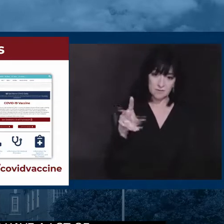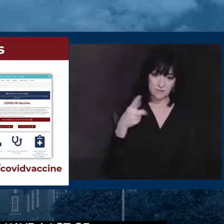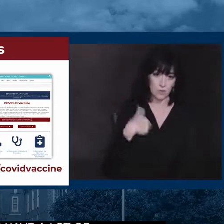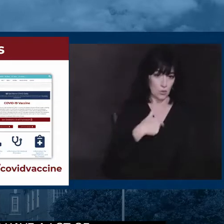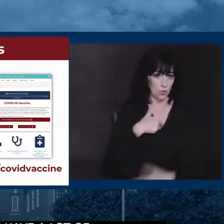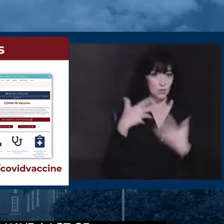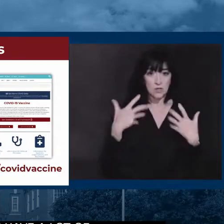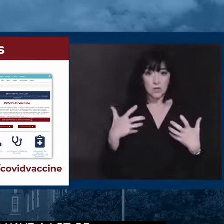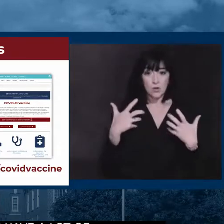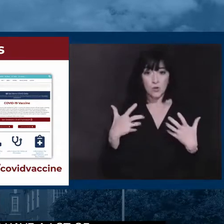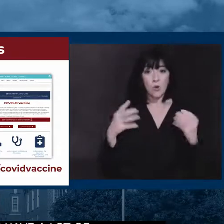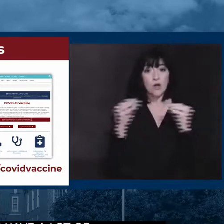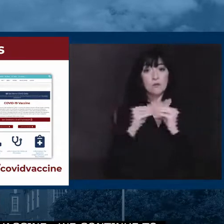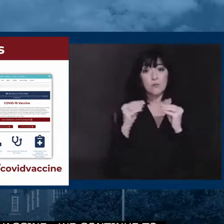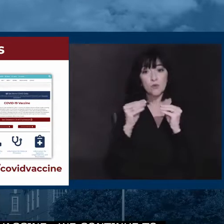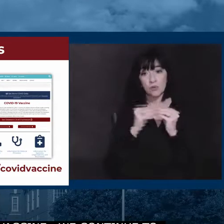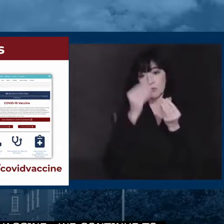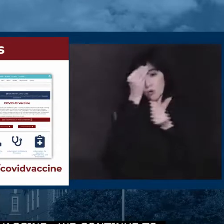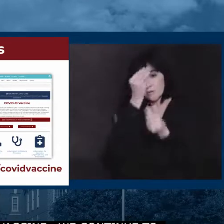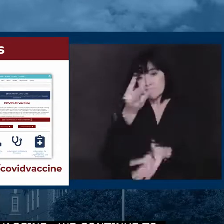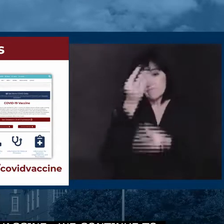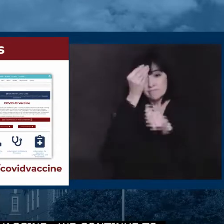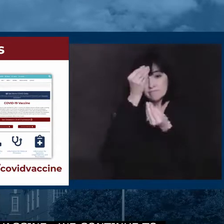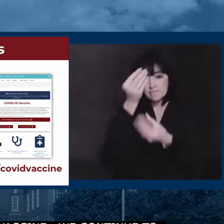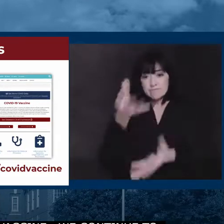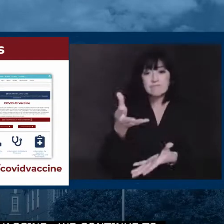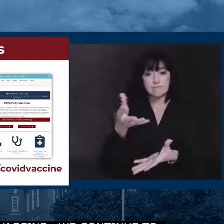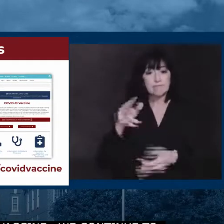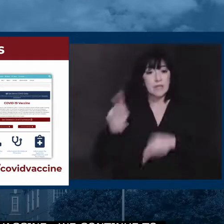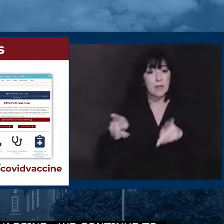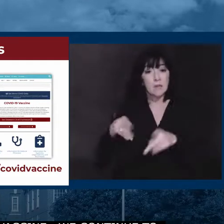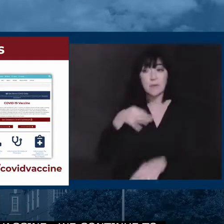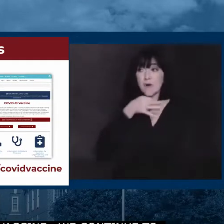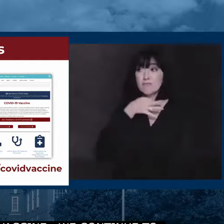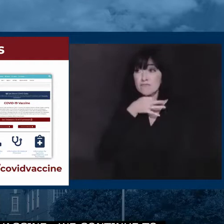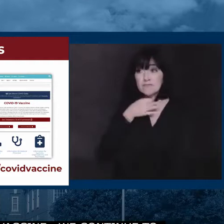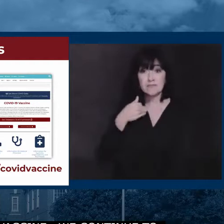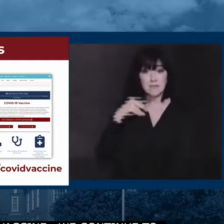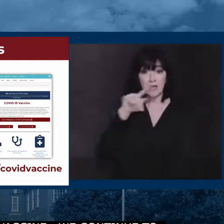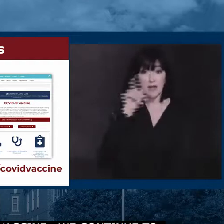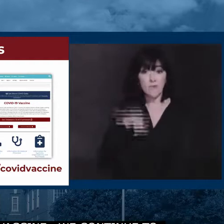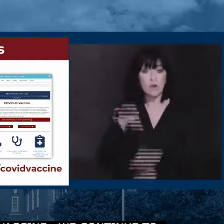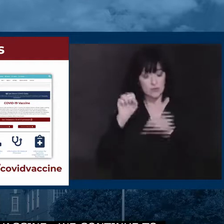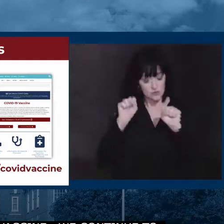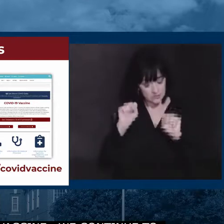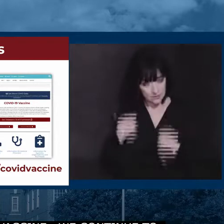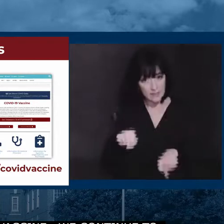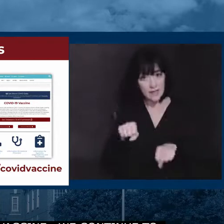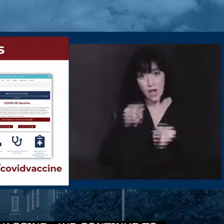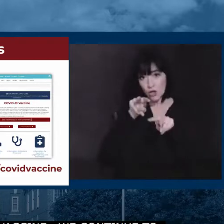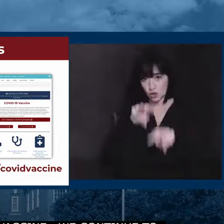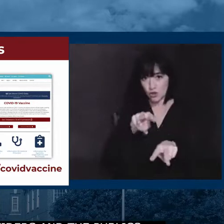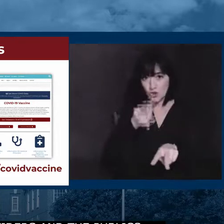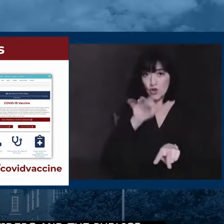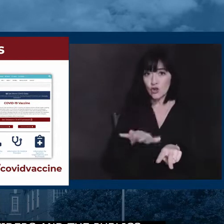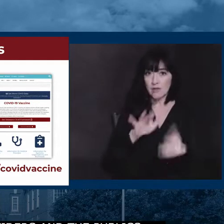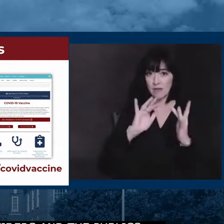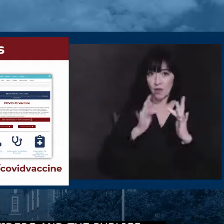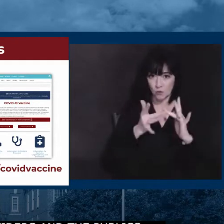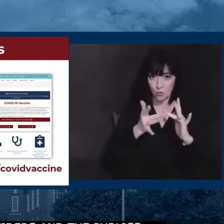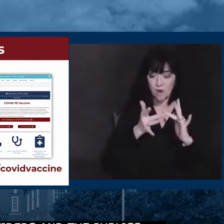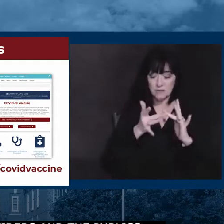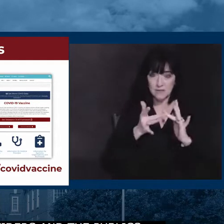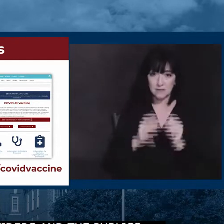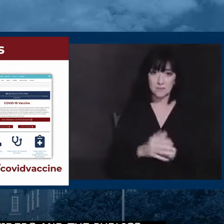the best place to go to find Delaware specific information about the vaccines, but also for individuals who have